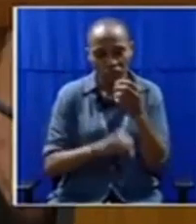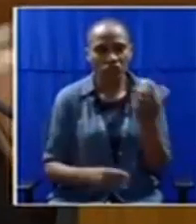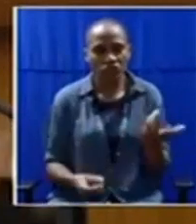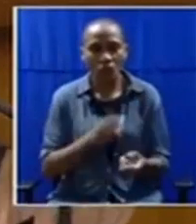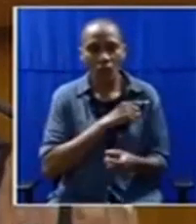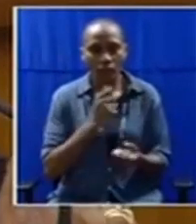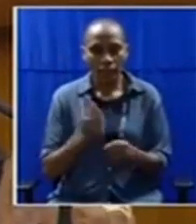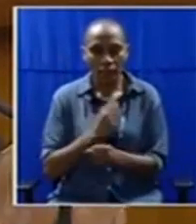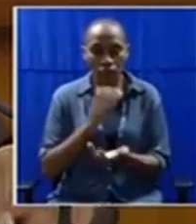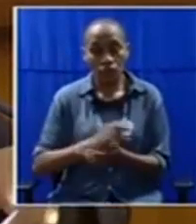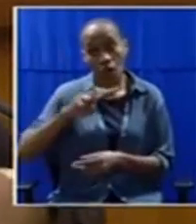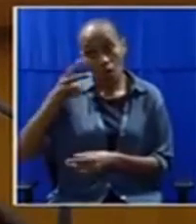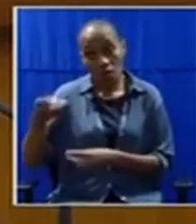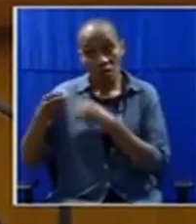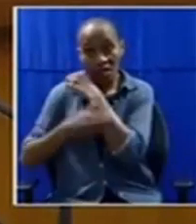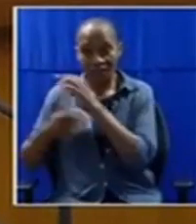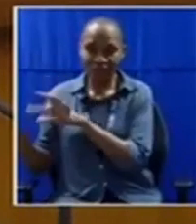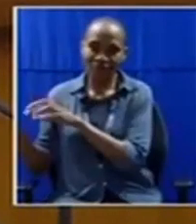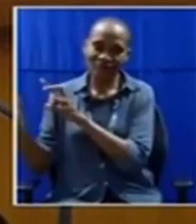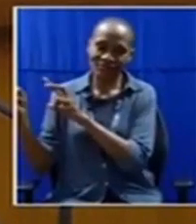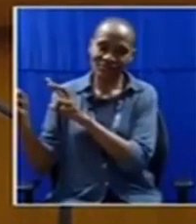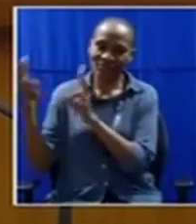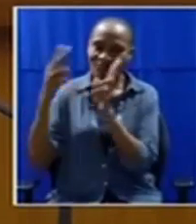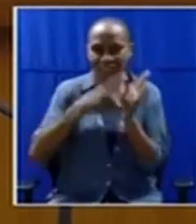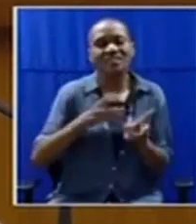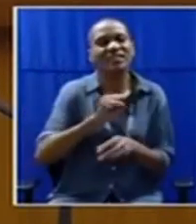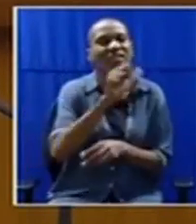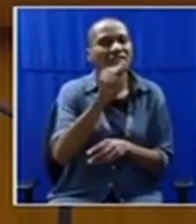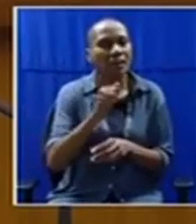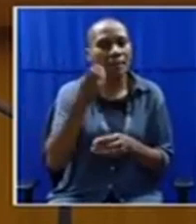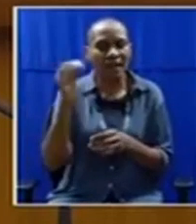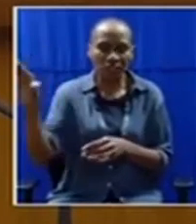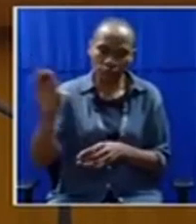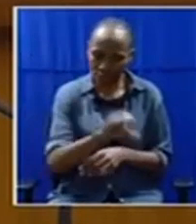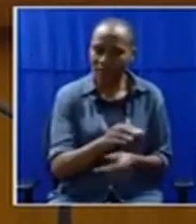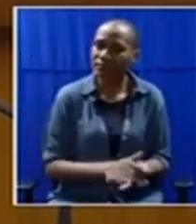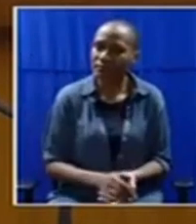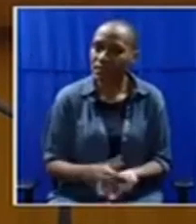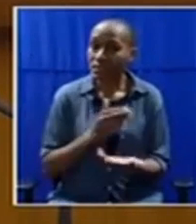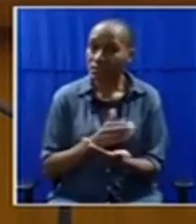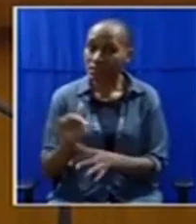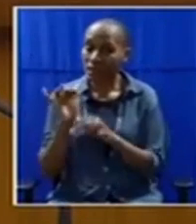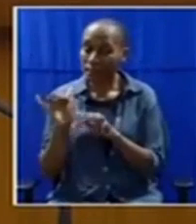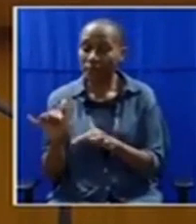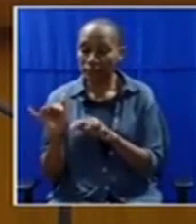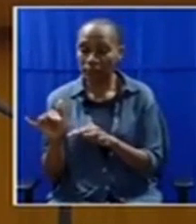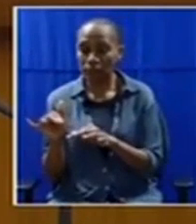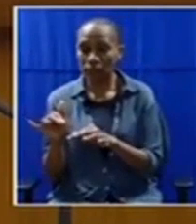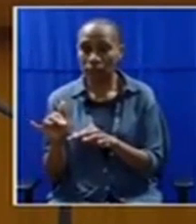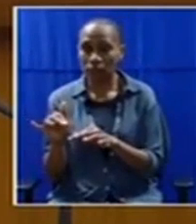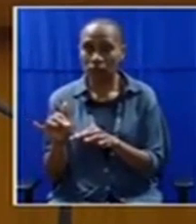abesaxhasa labanye ngetimali labangafuni ukuthi sichubekele embili silive laseMzantsi Afrika. Thanza kusho futhi